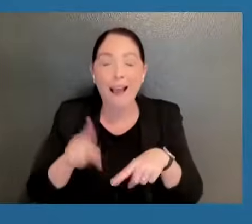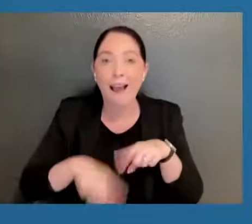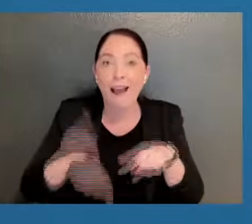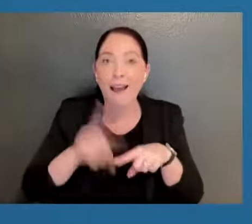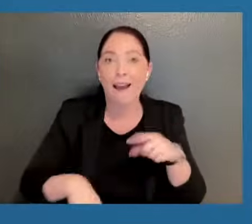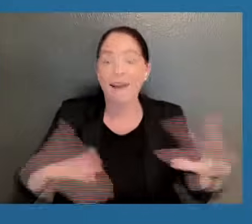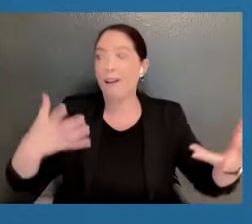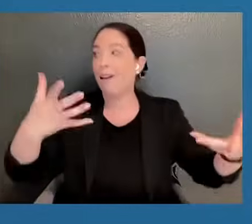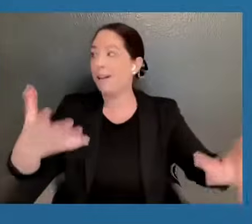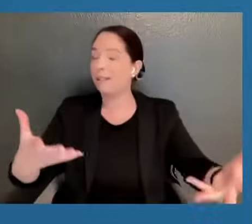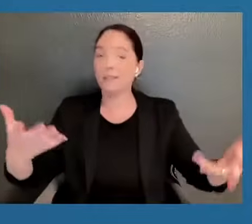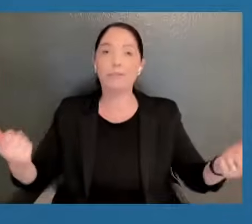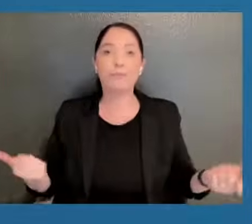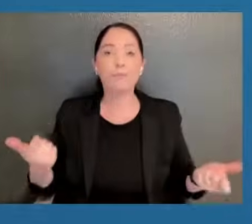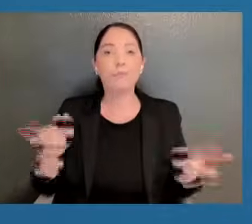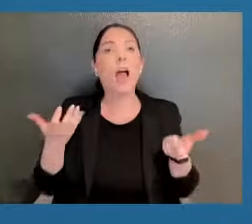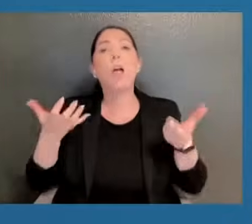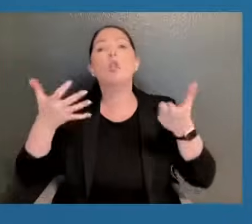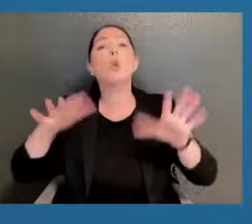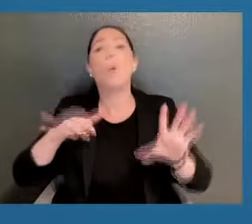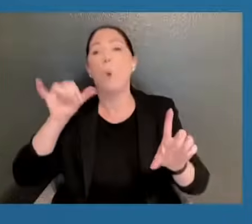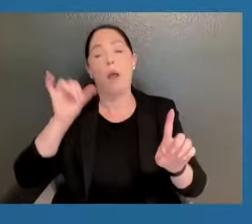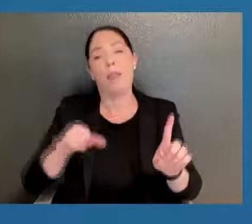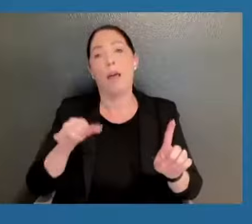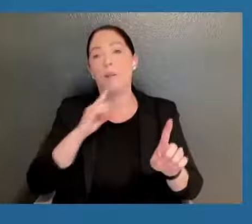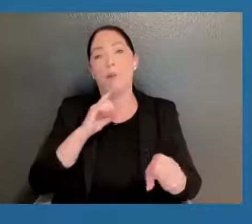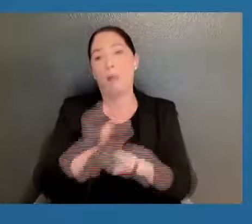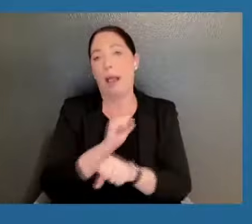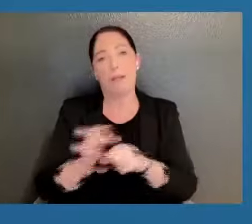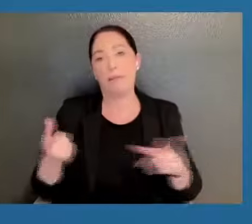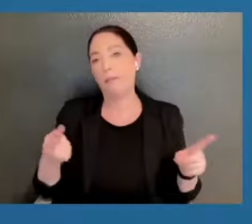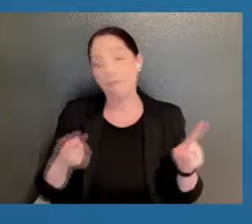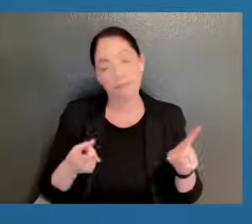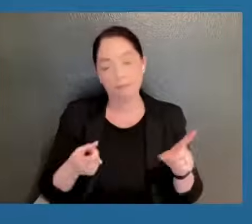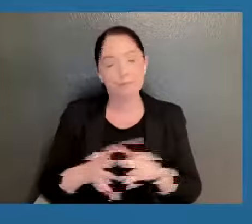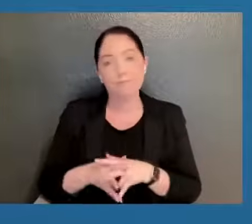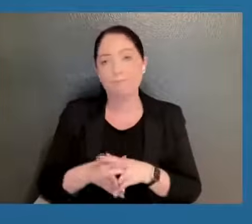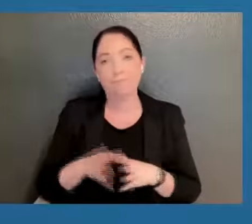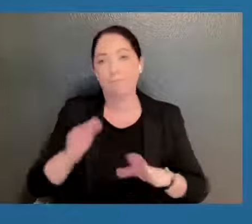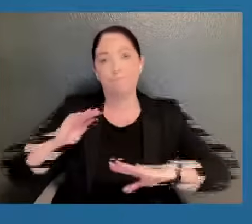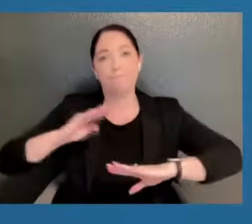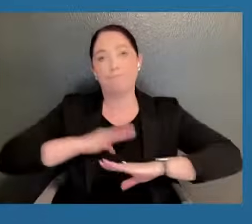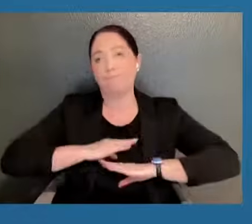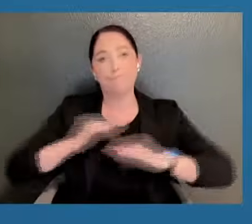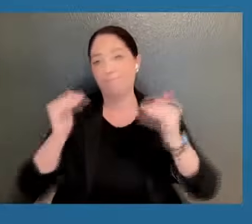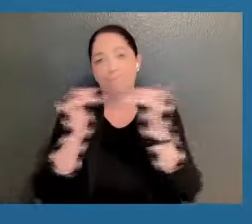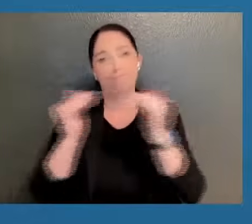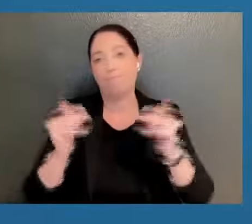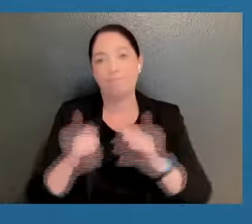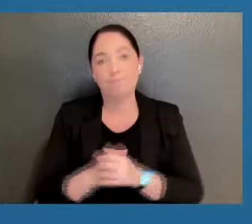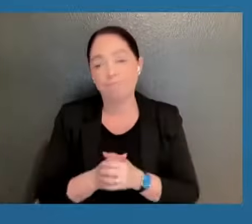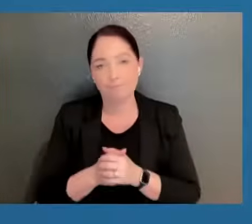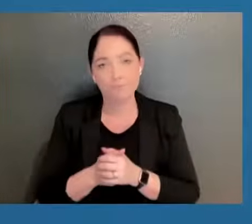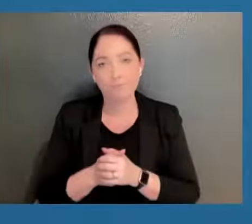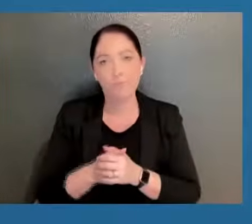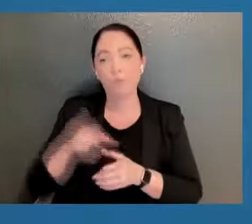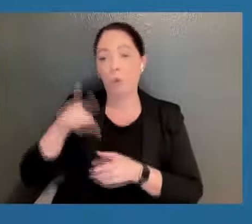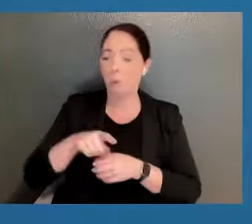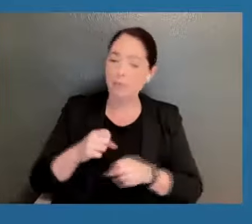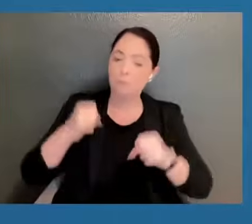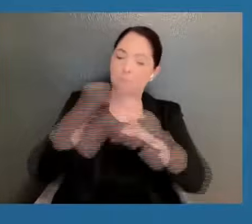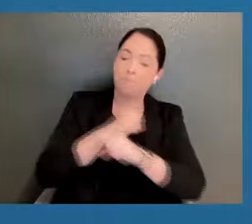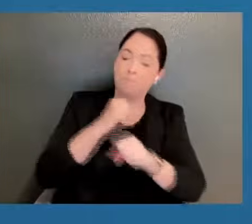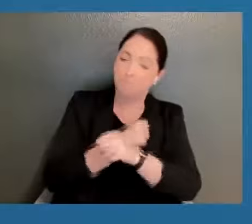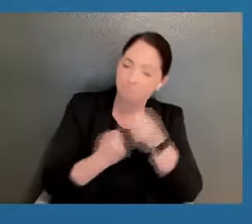I don't want that to be their existence any longer. That's unfair, and we have to keep fighting for them. And that's what